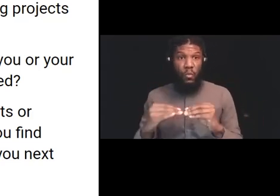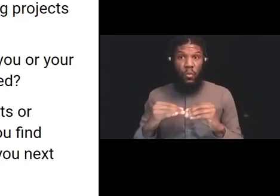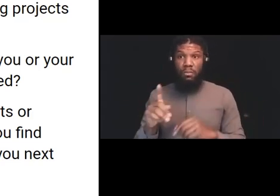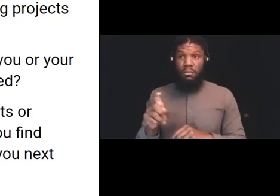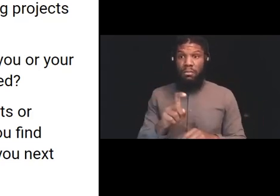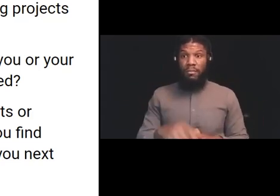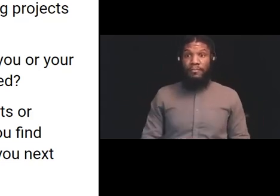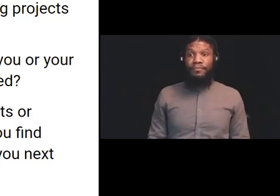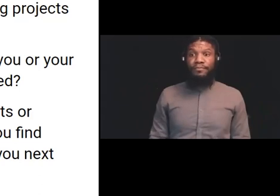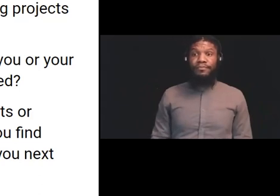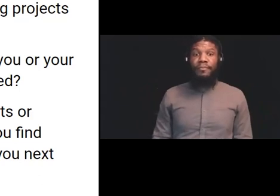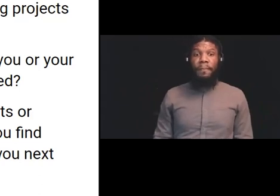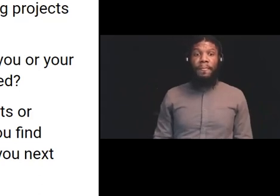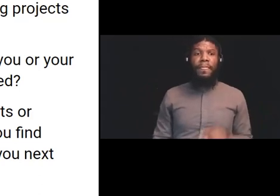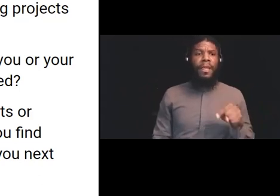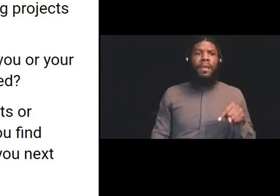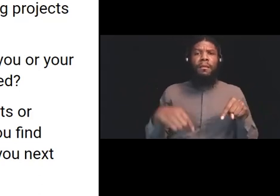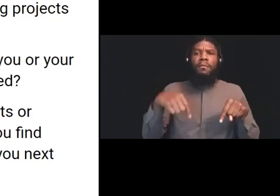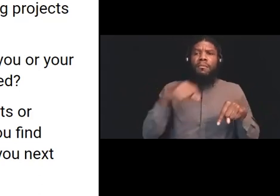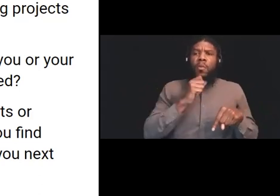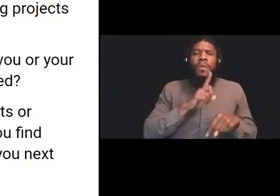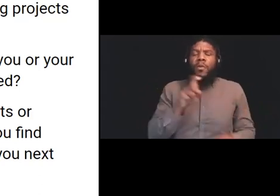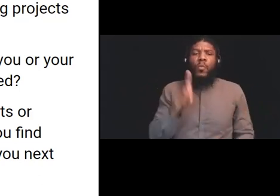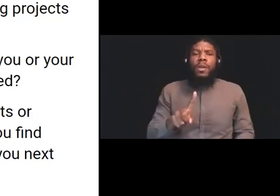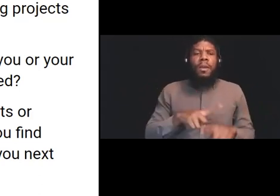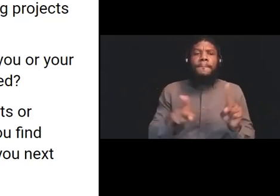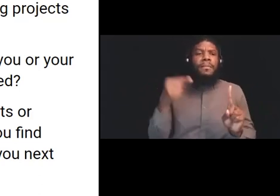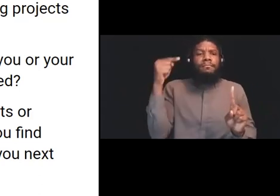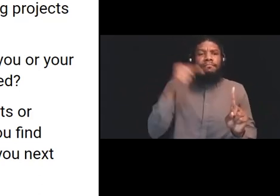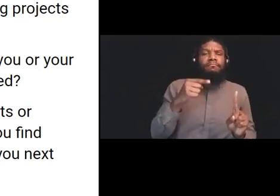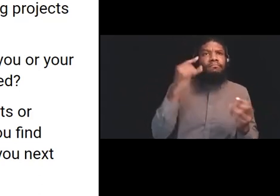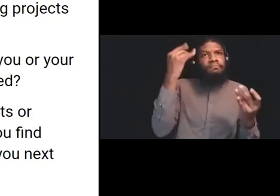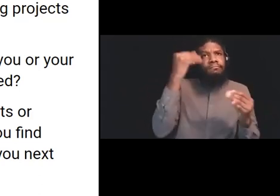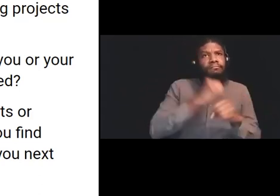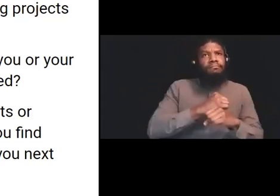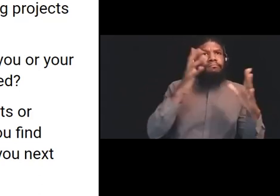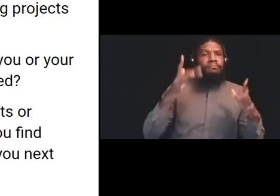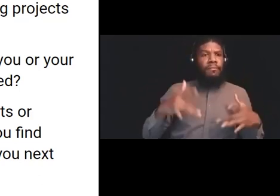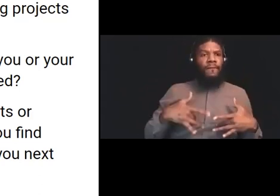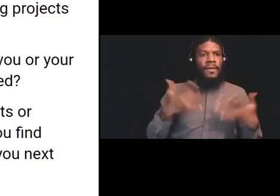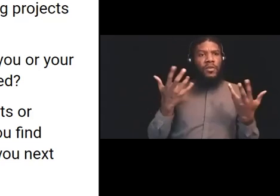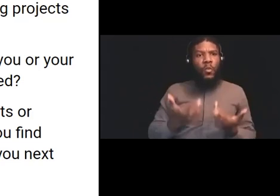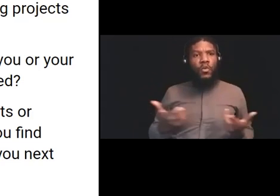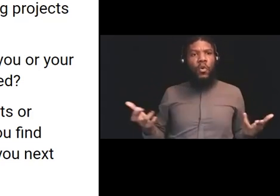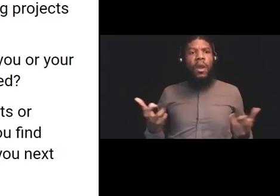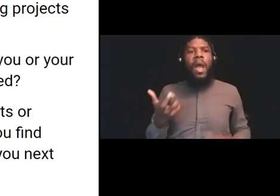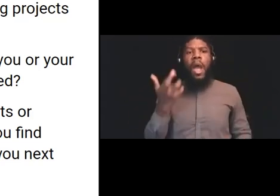This isn't really a question. It's just thinking about events and resources. And I will say I am on